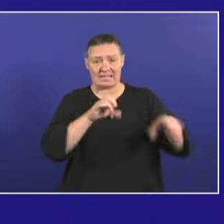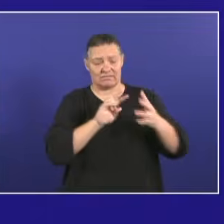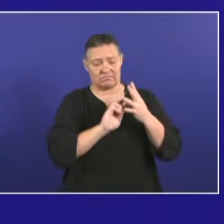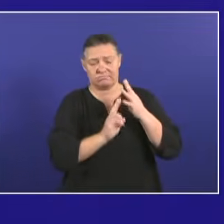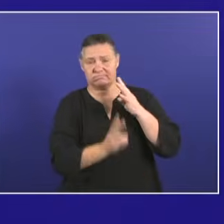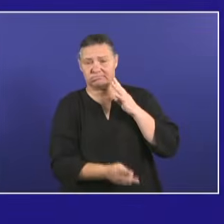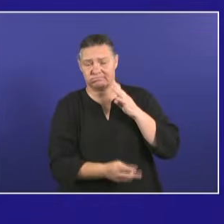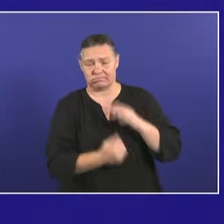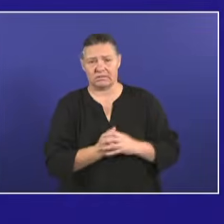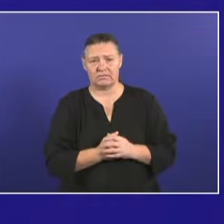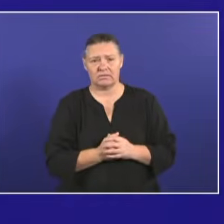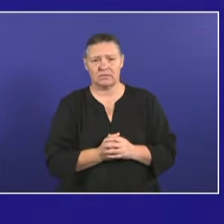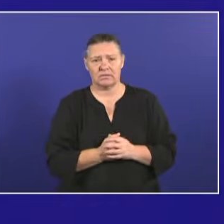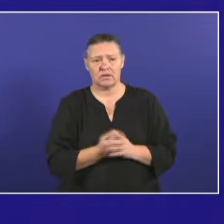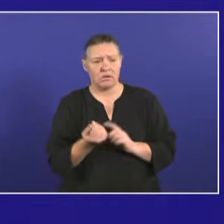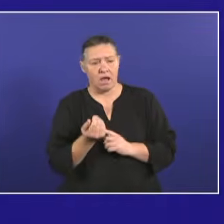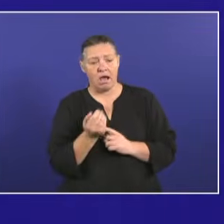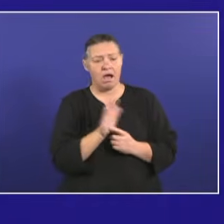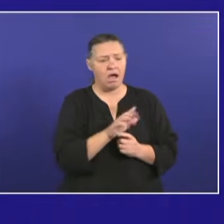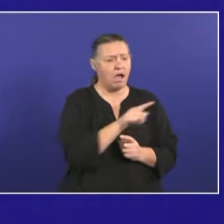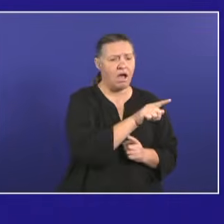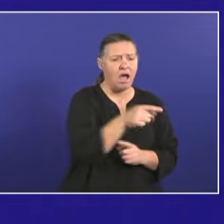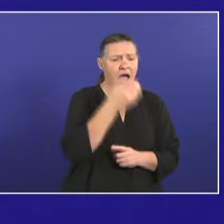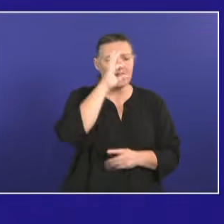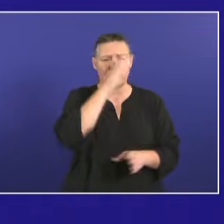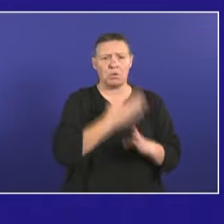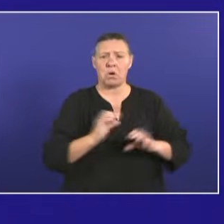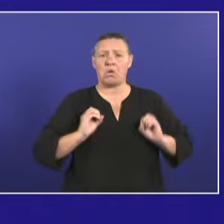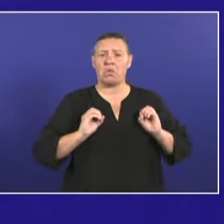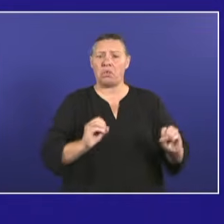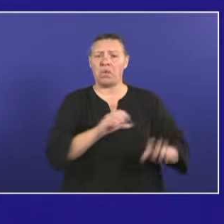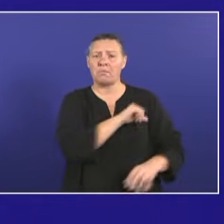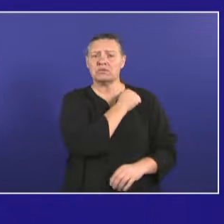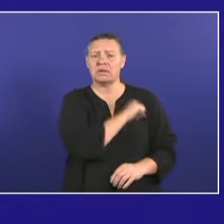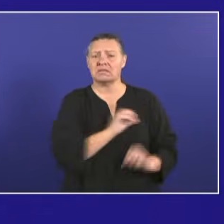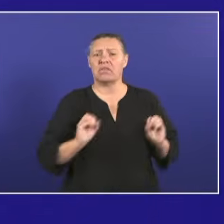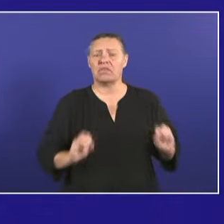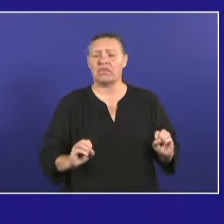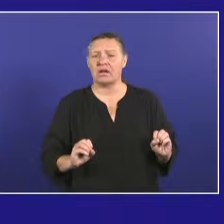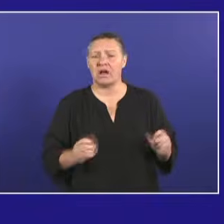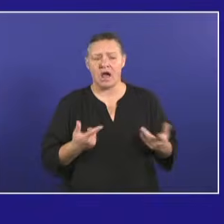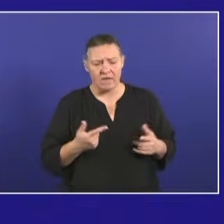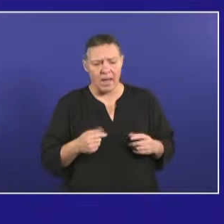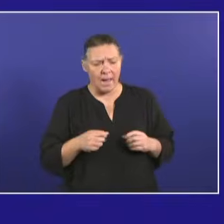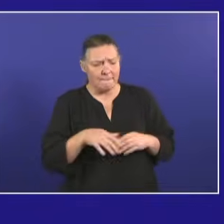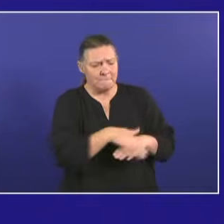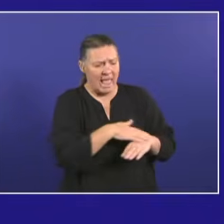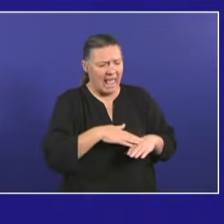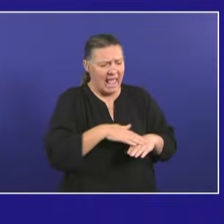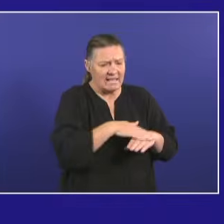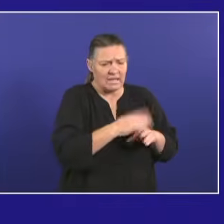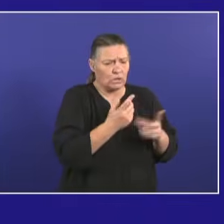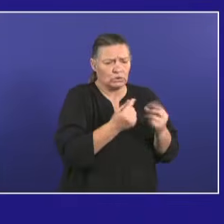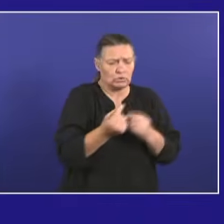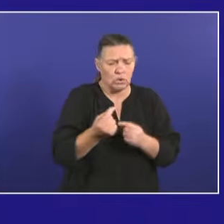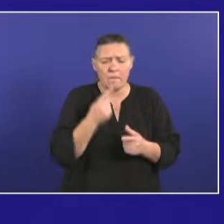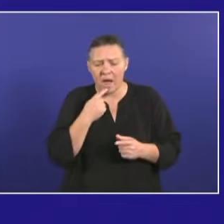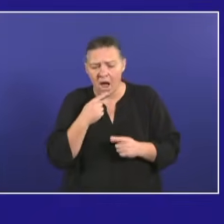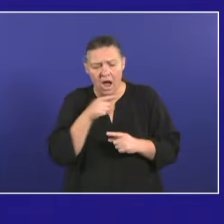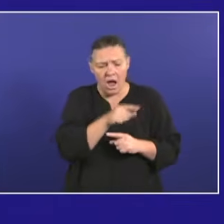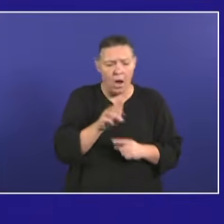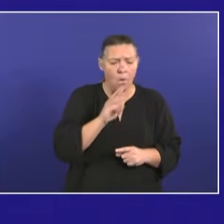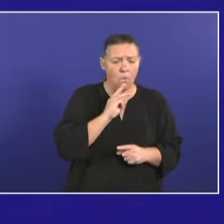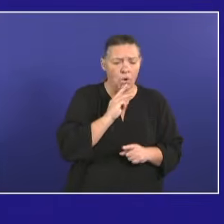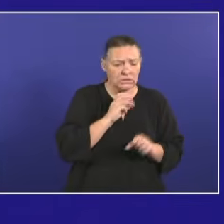activities. We exposed where government is not working in municipalities to do the most basic thing, and that is to just reticulate